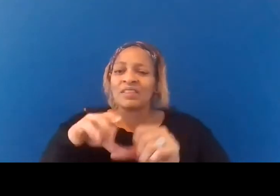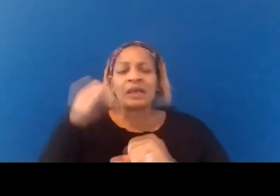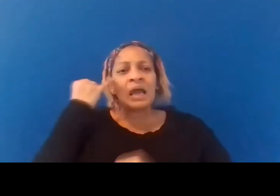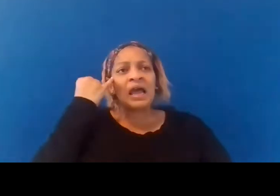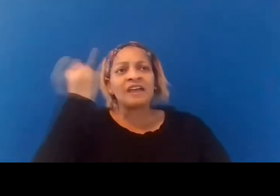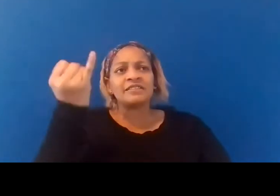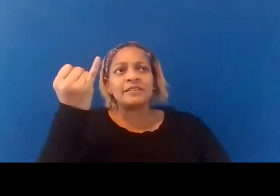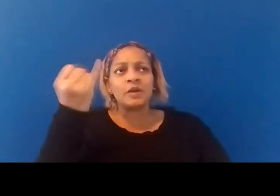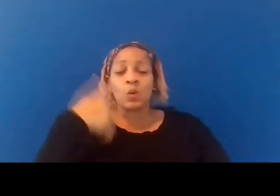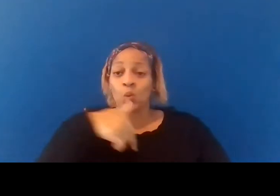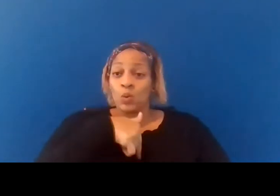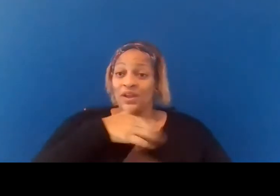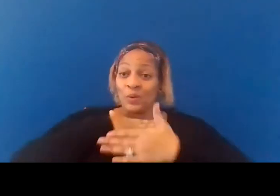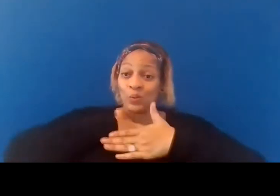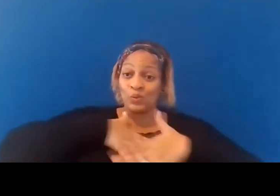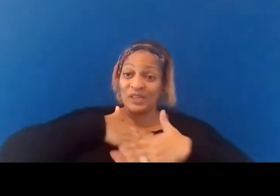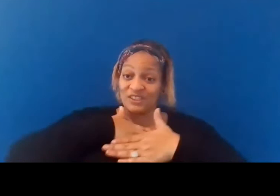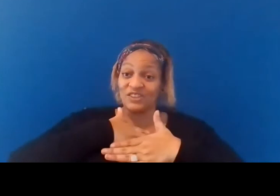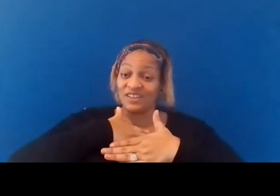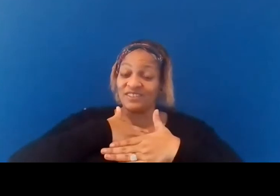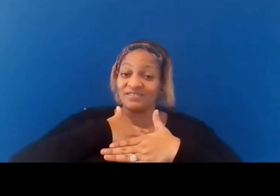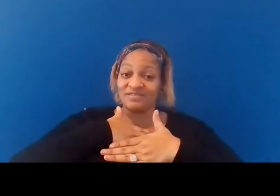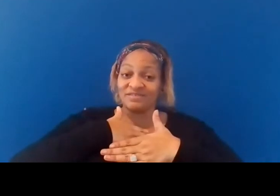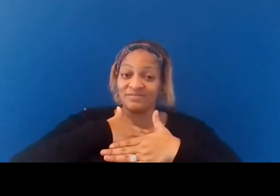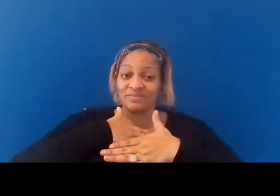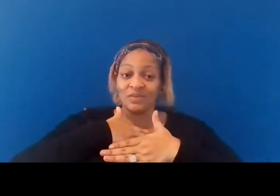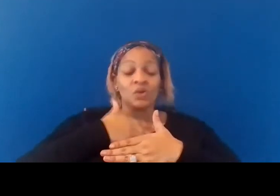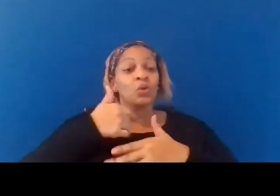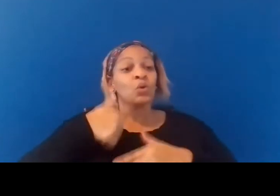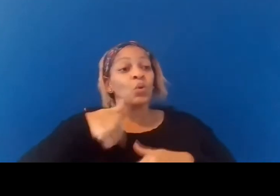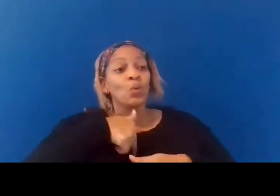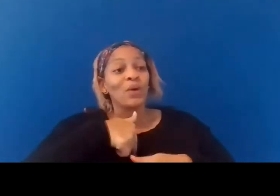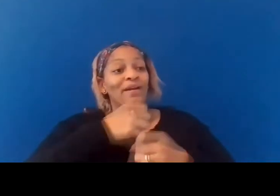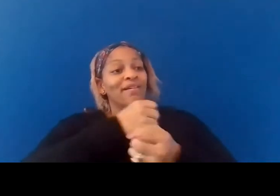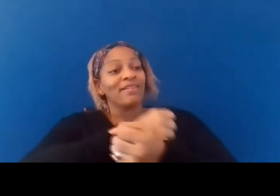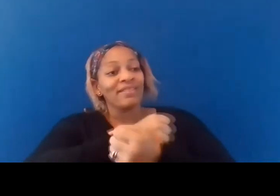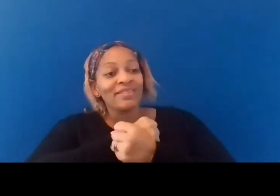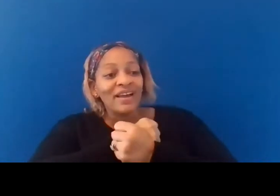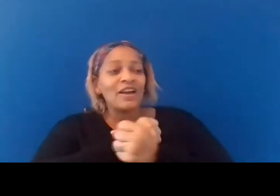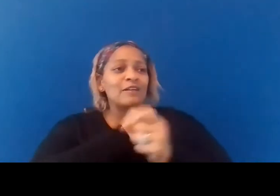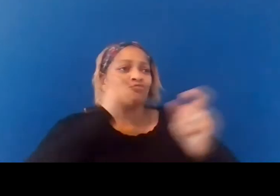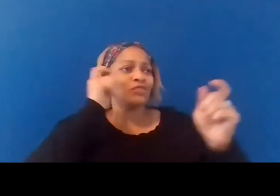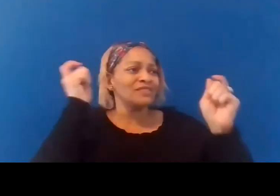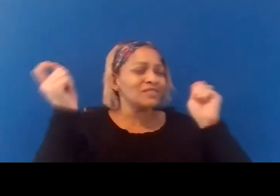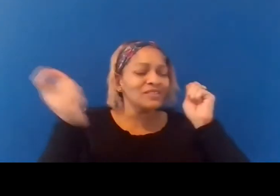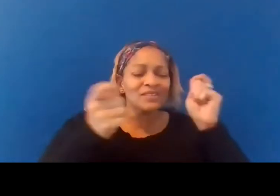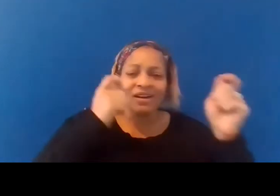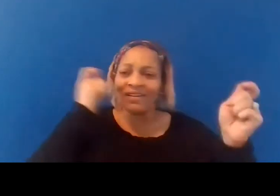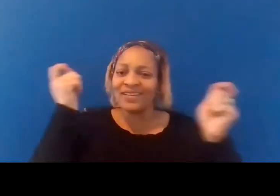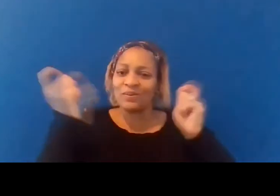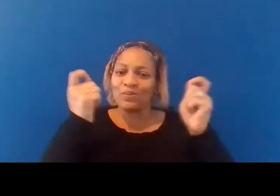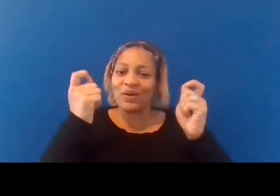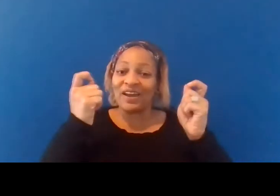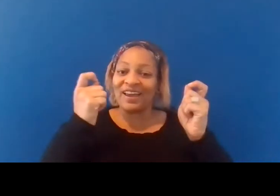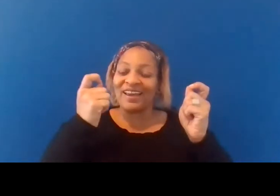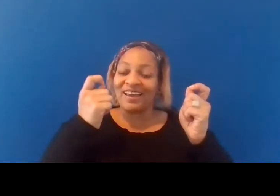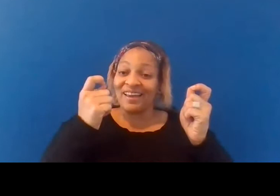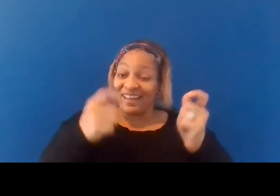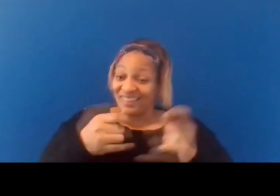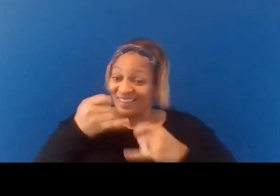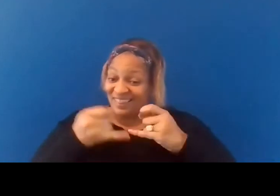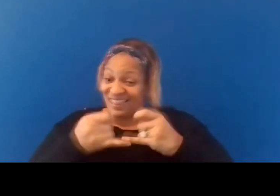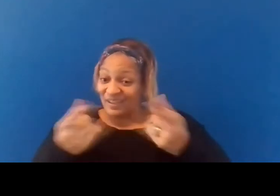we can appreciate, when we can love it and celebrate it, when we can demonstrate it,